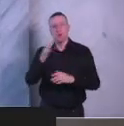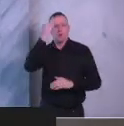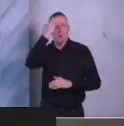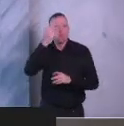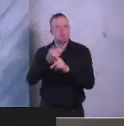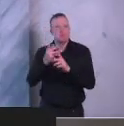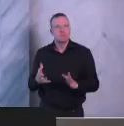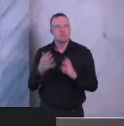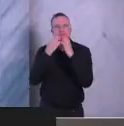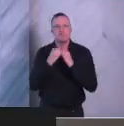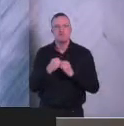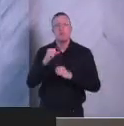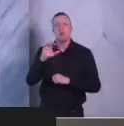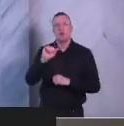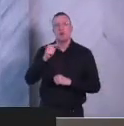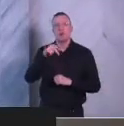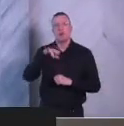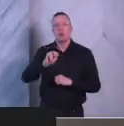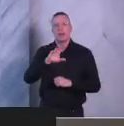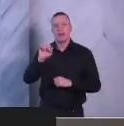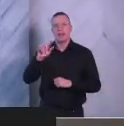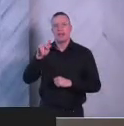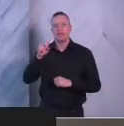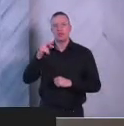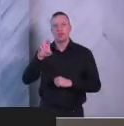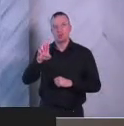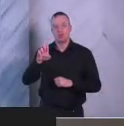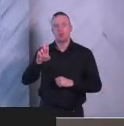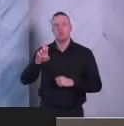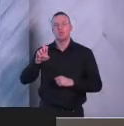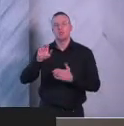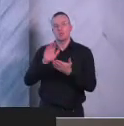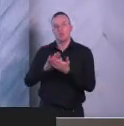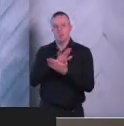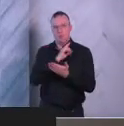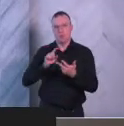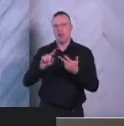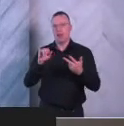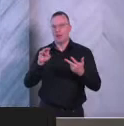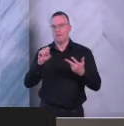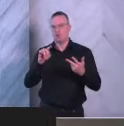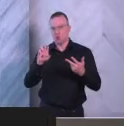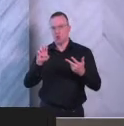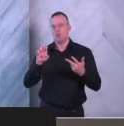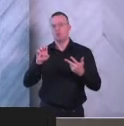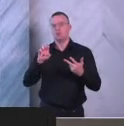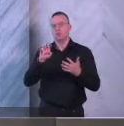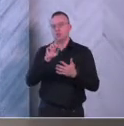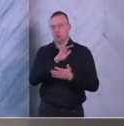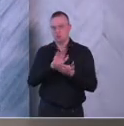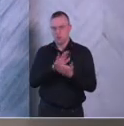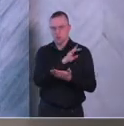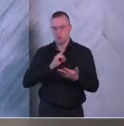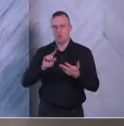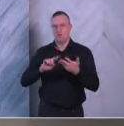for Algonquin and Lakeshore Catholic District School Board, Limestone District School Board, and the City of Kingston's Grand Theater. Without